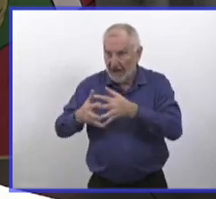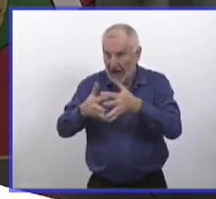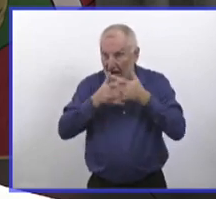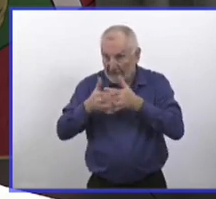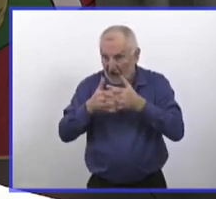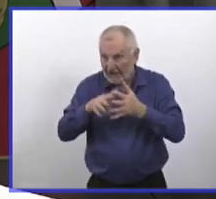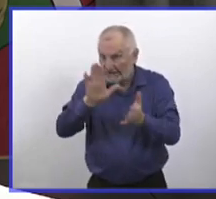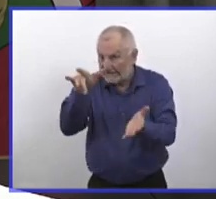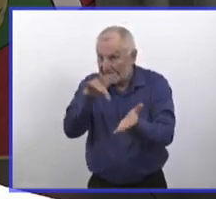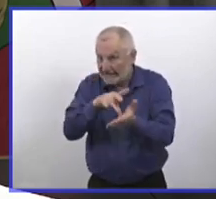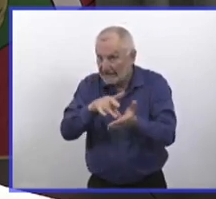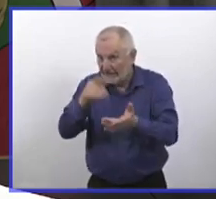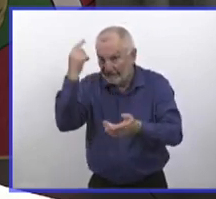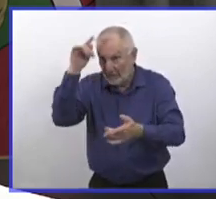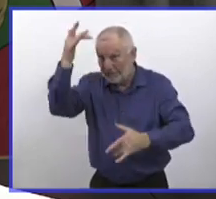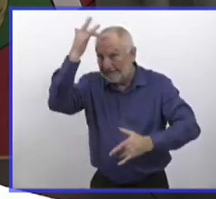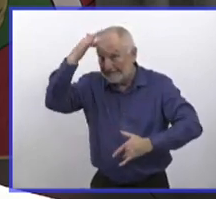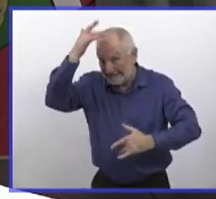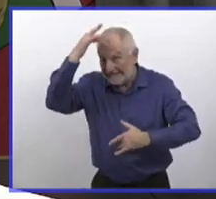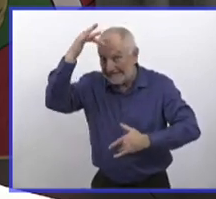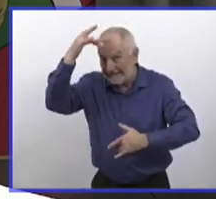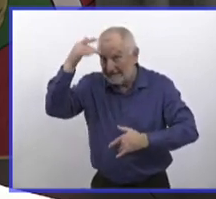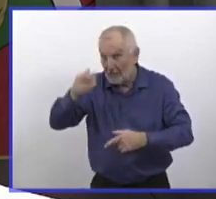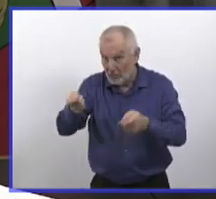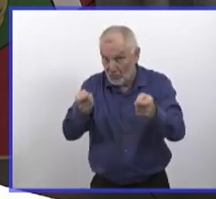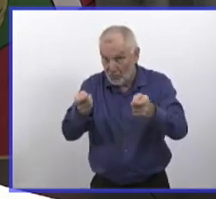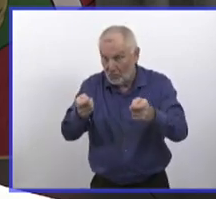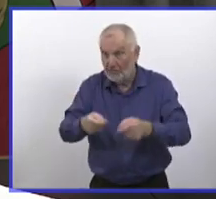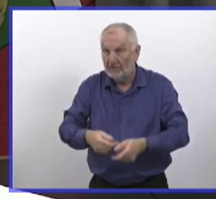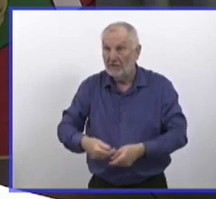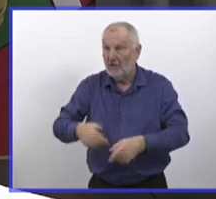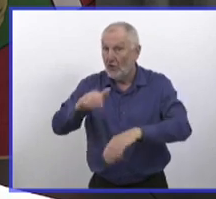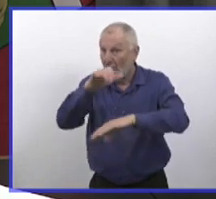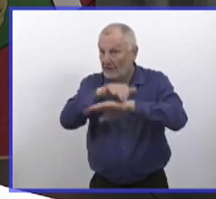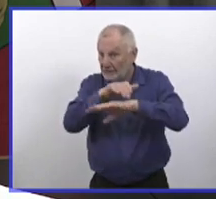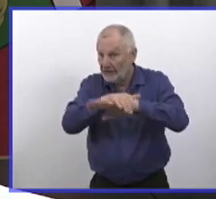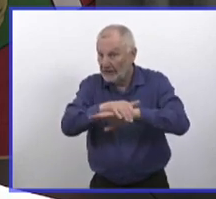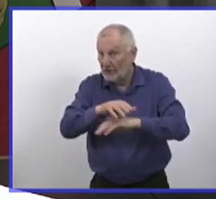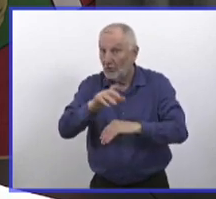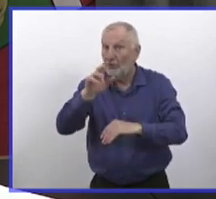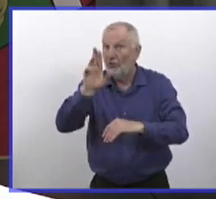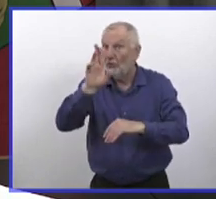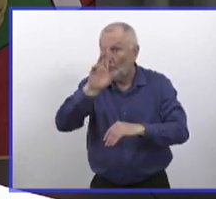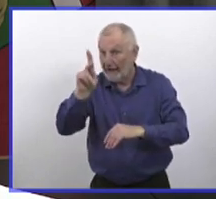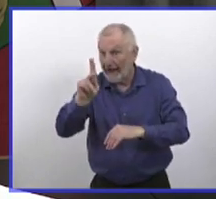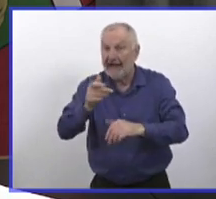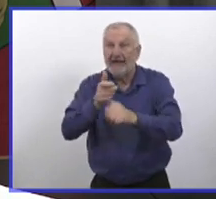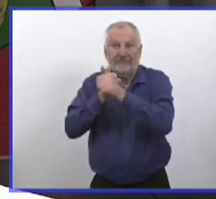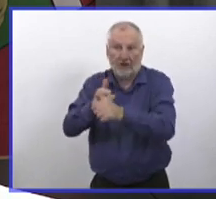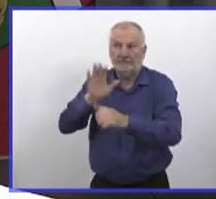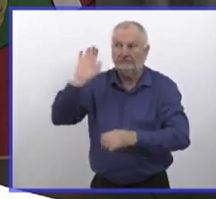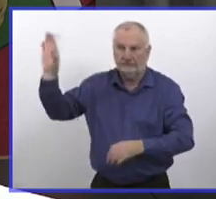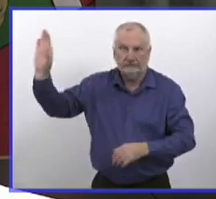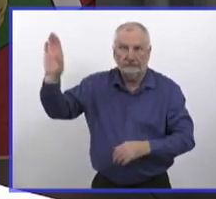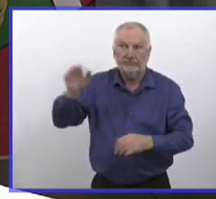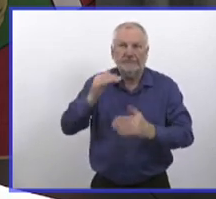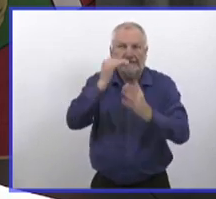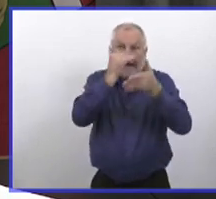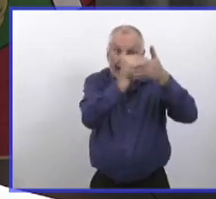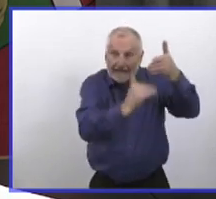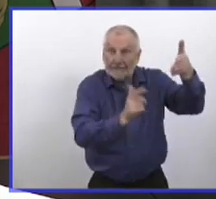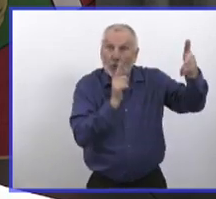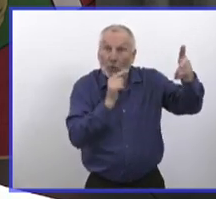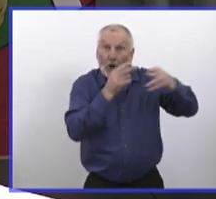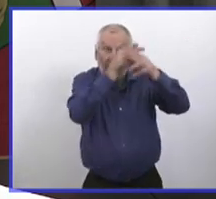and from the UK advisory bodies as well, to see what conditions they were flagging were the highest risk for